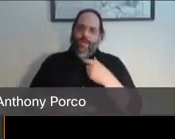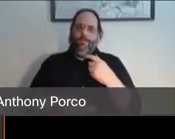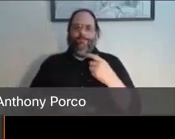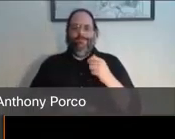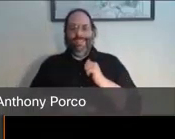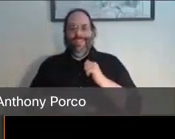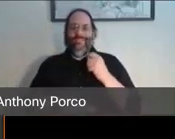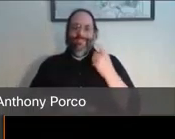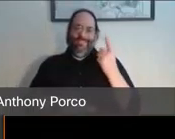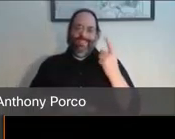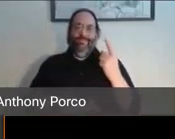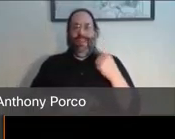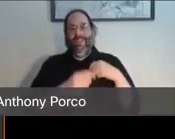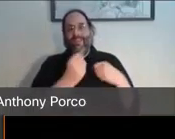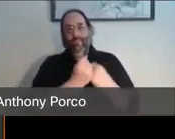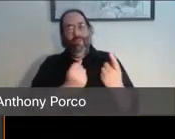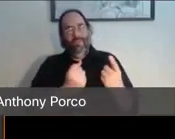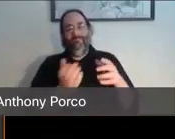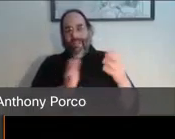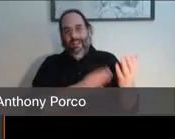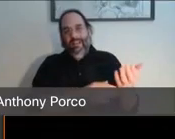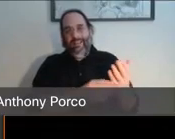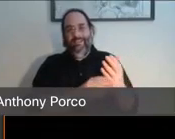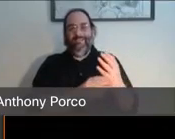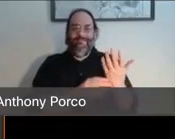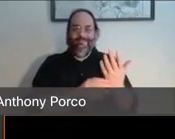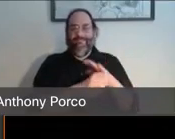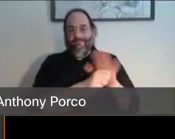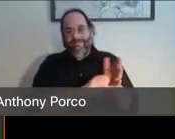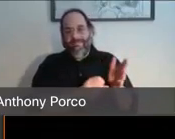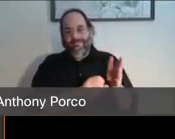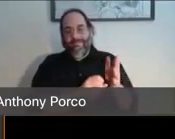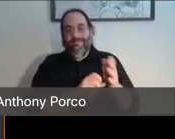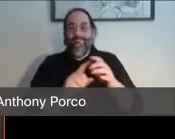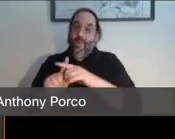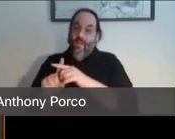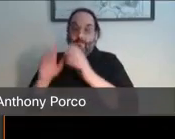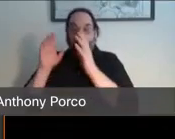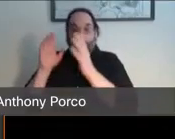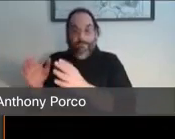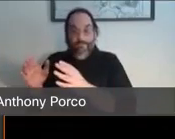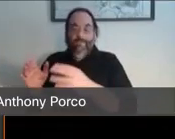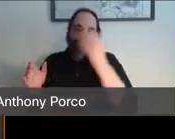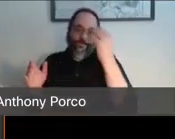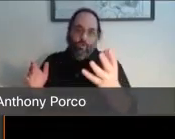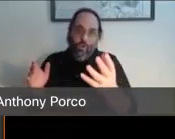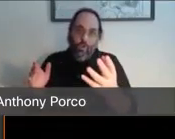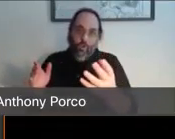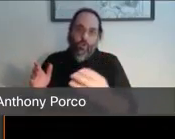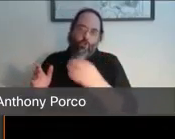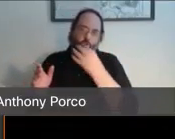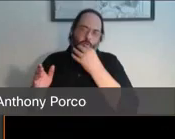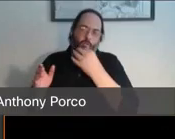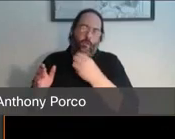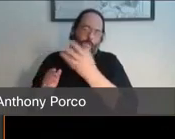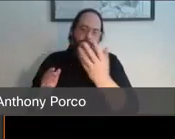somebody supported to COVID-19. On the positive side, I'll tell you in a minute a few things that